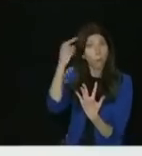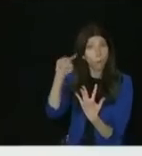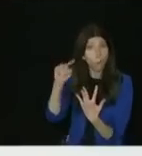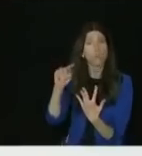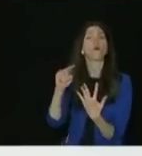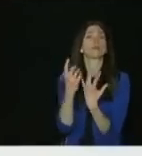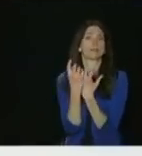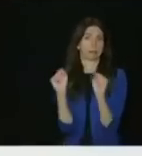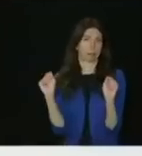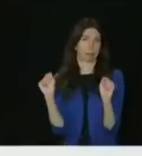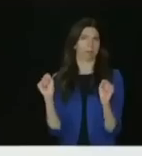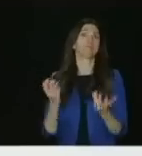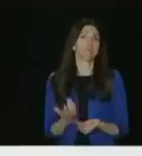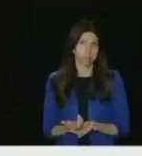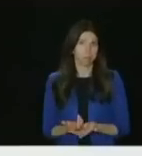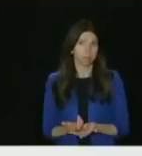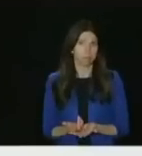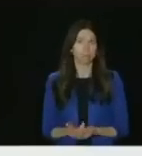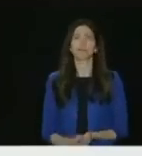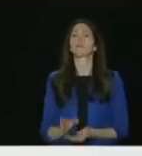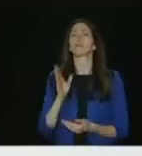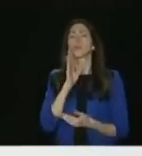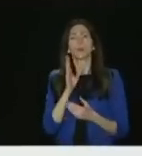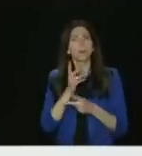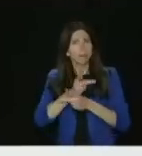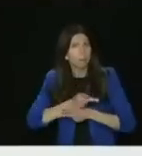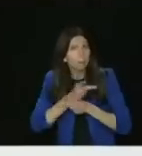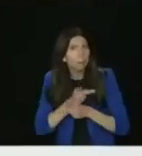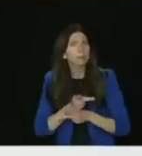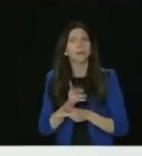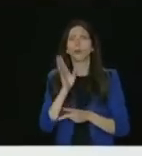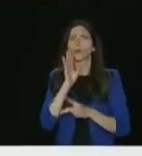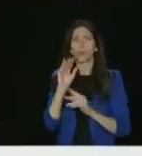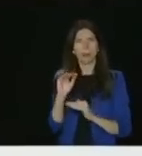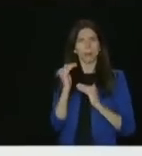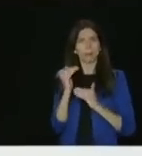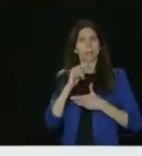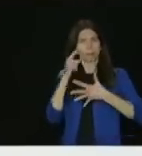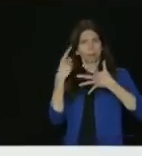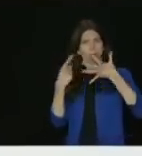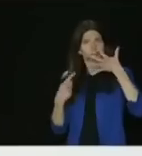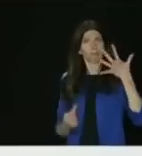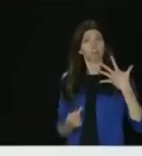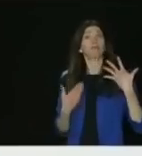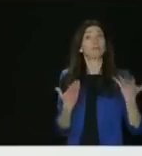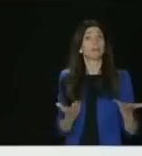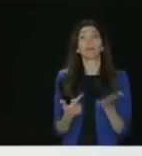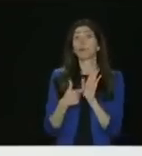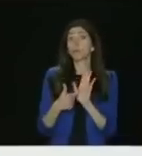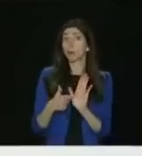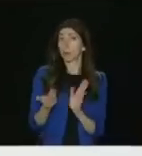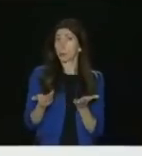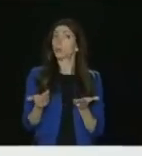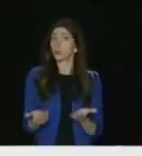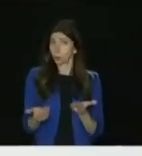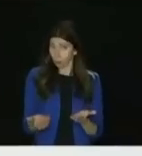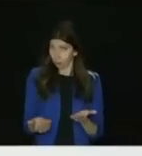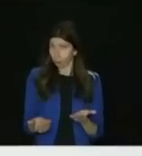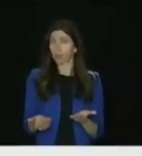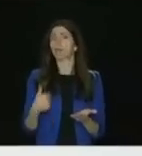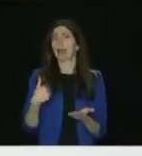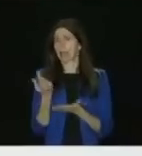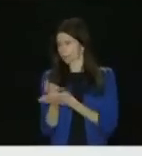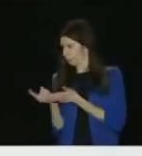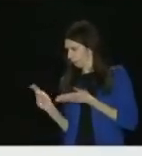number of significant limits, checks, and safeguards. As required by the Act earlier today, and on occasion over the past